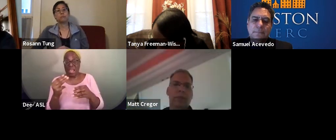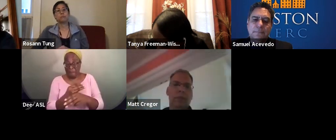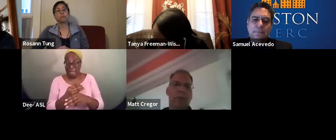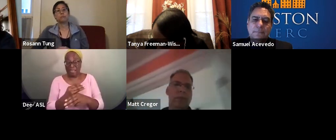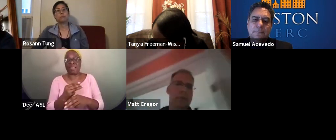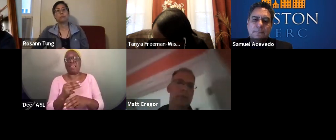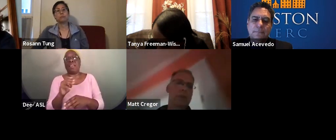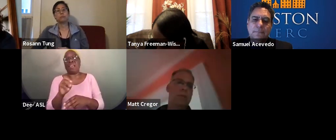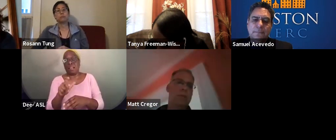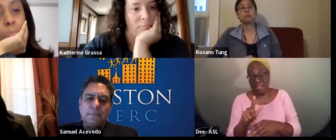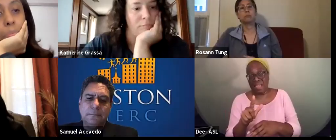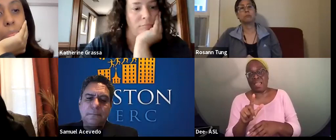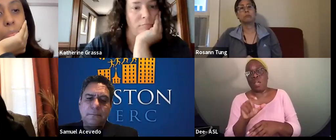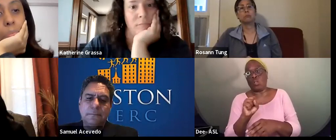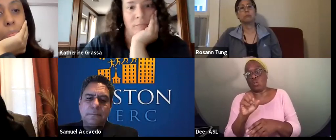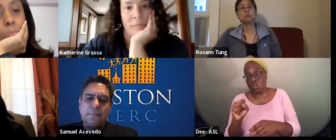and social studies from 6th grade.